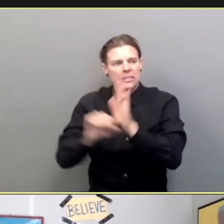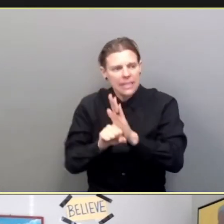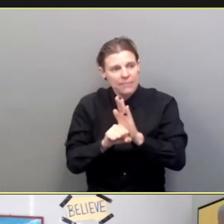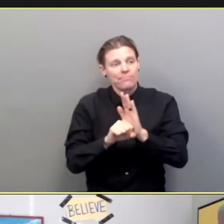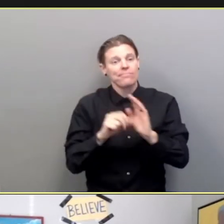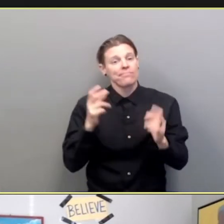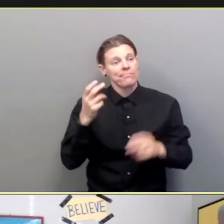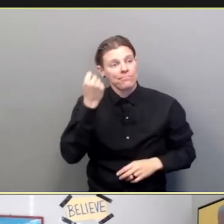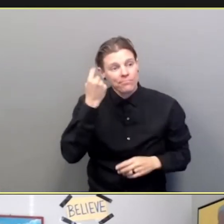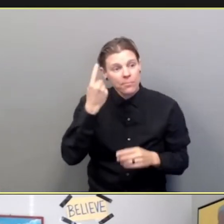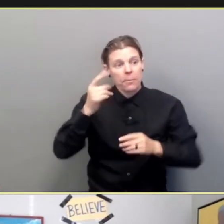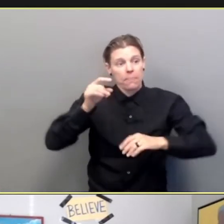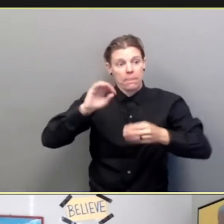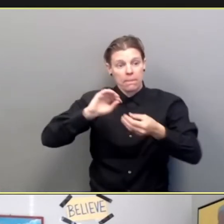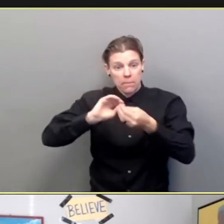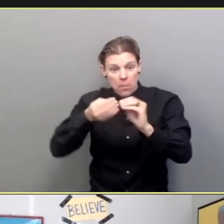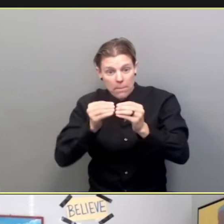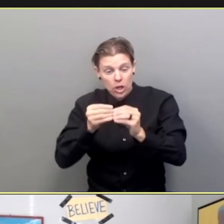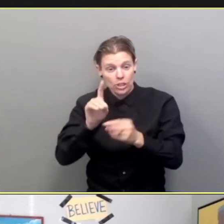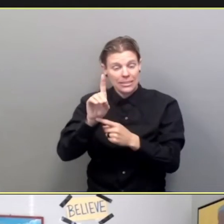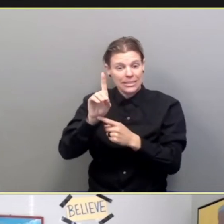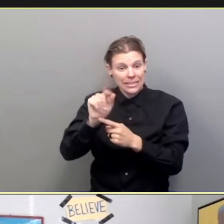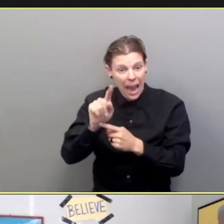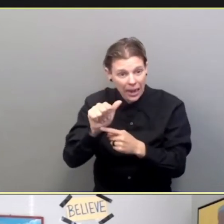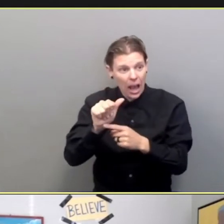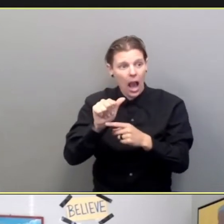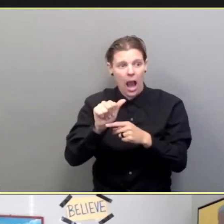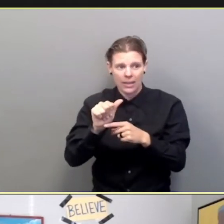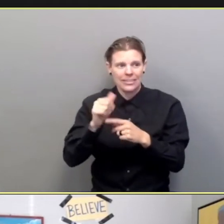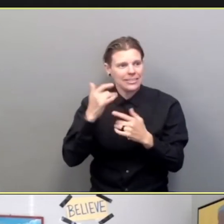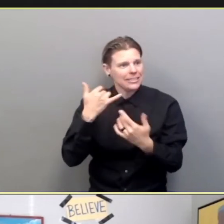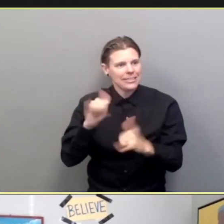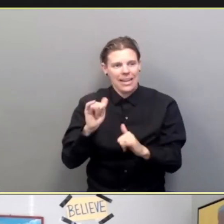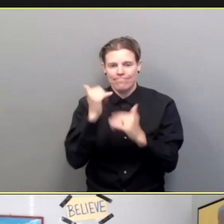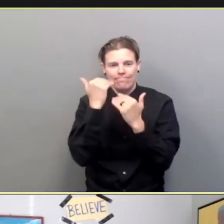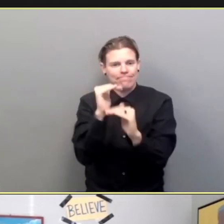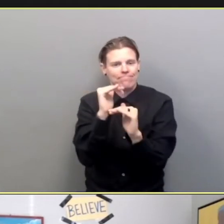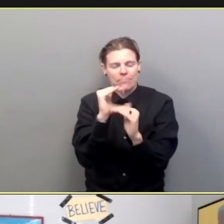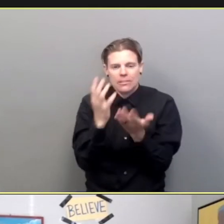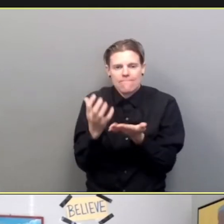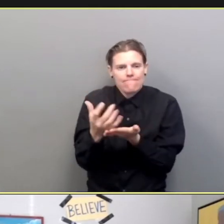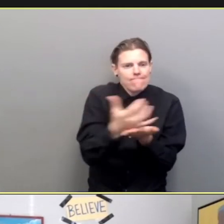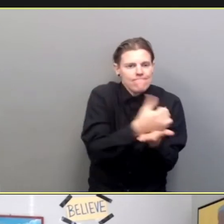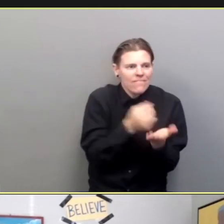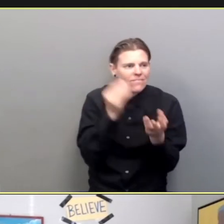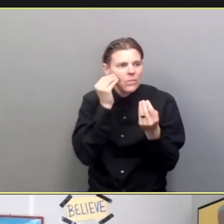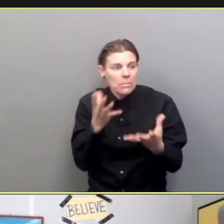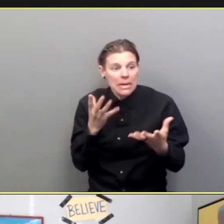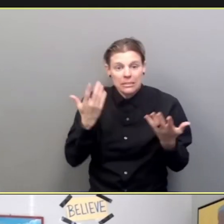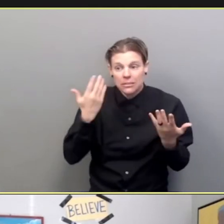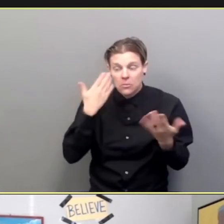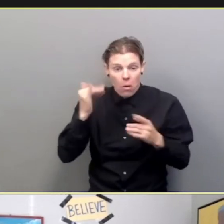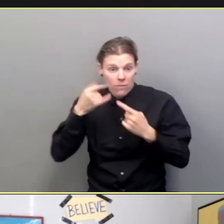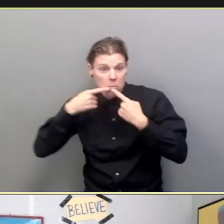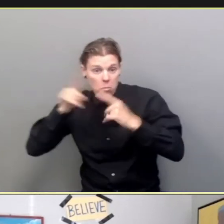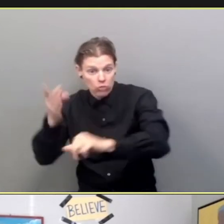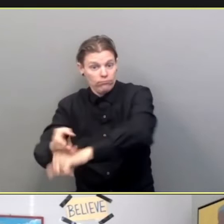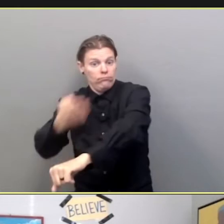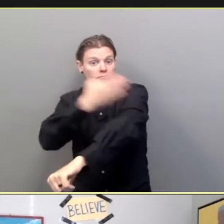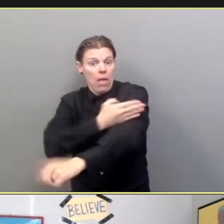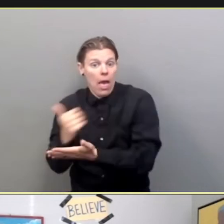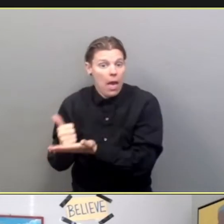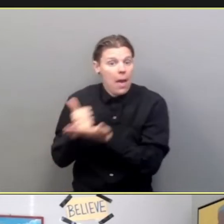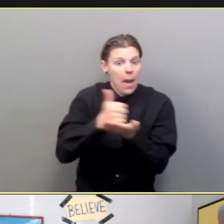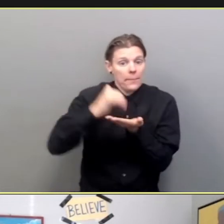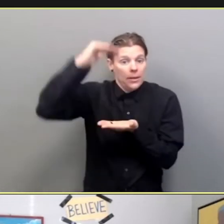of vaccine passports, for example. We got a ton of evidence on masks. So I think we all ought to pitch in